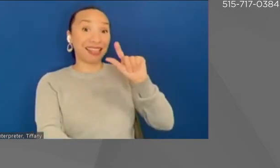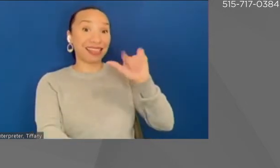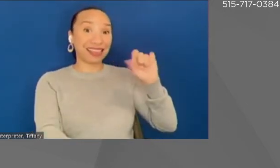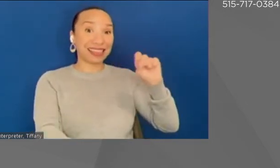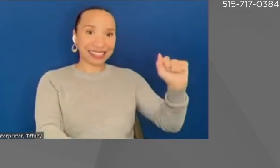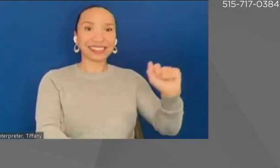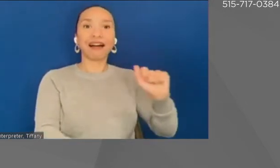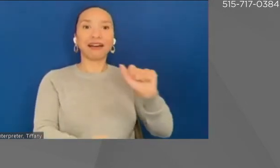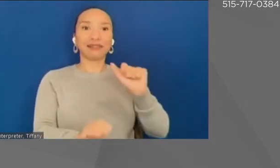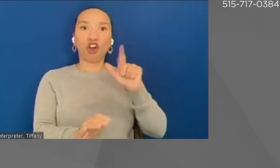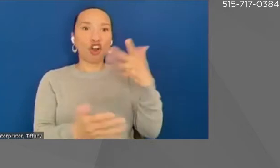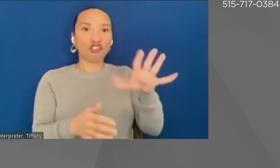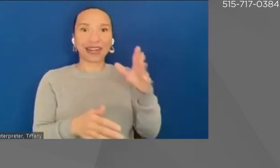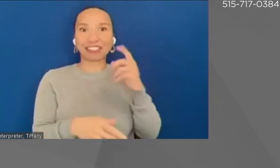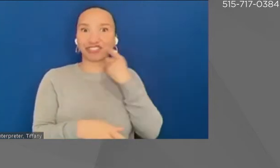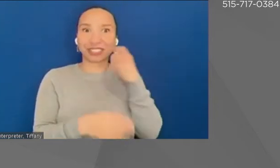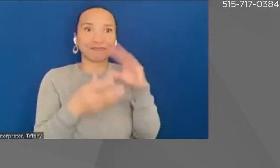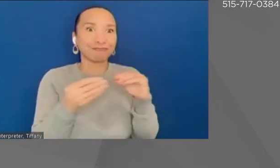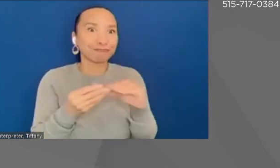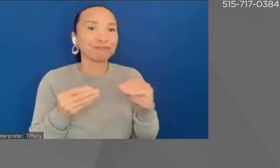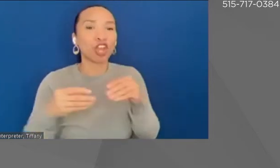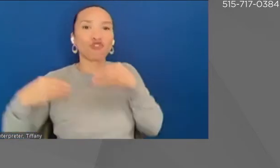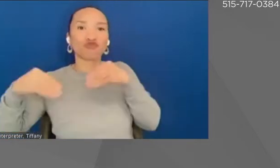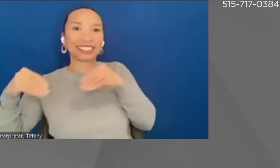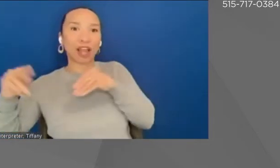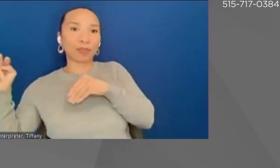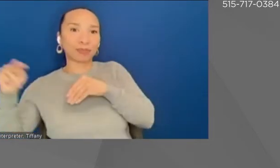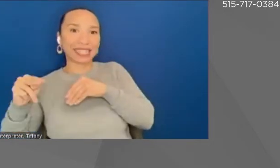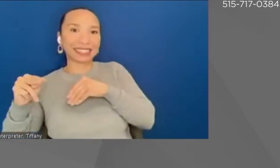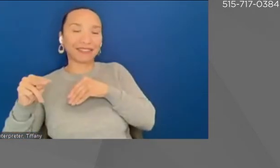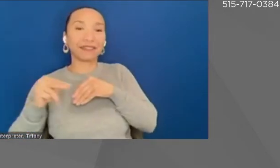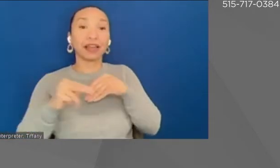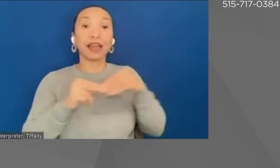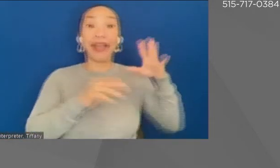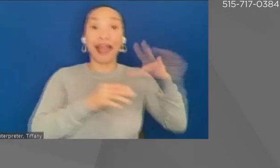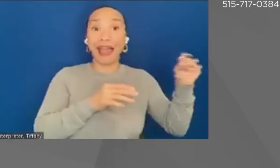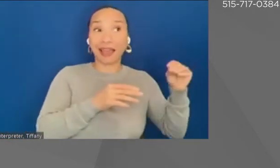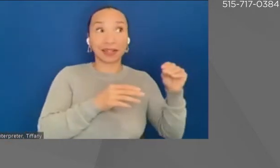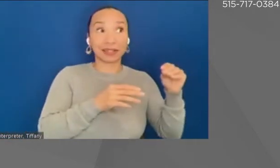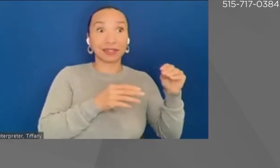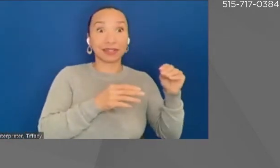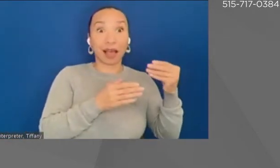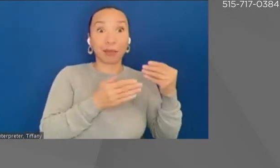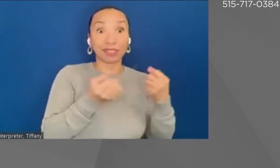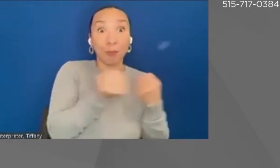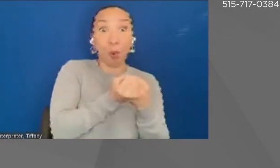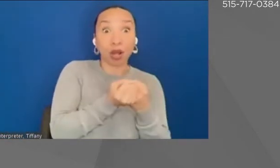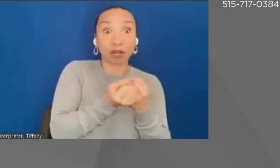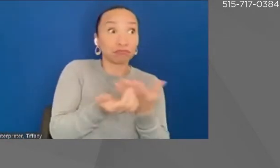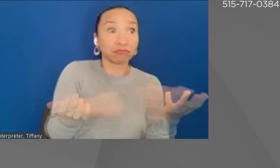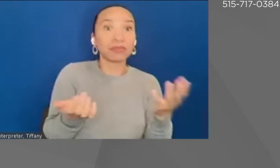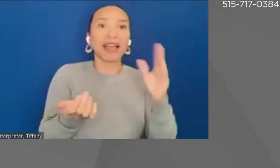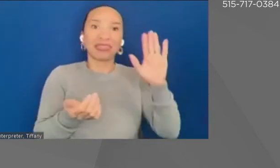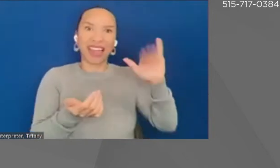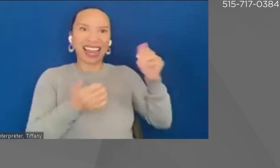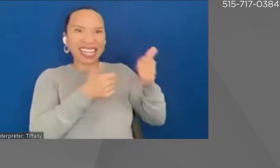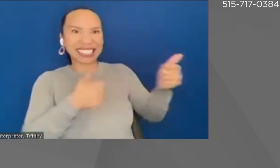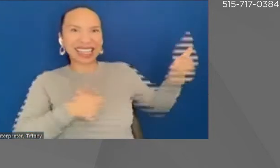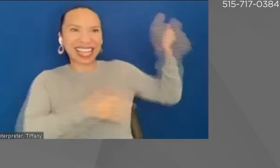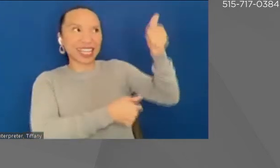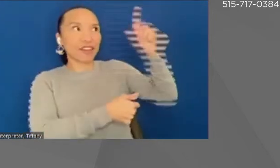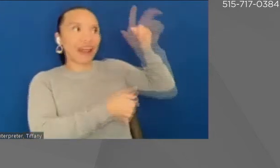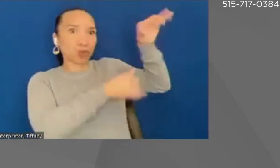and buy-in, it comes down to the executive sponsorship and really seeing what is the heart of that return on